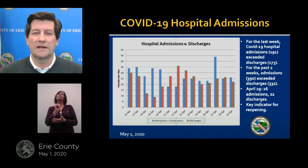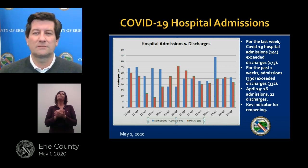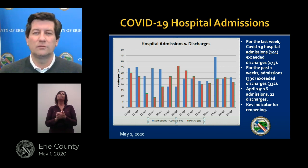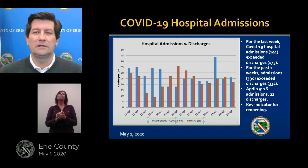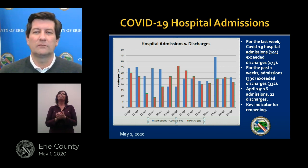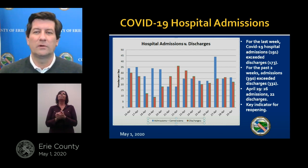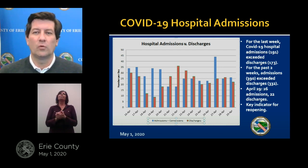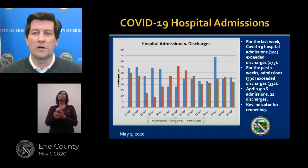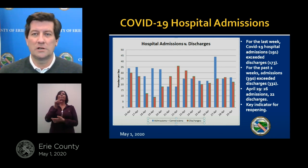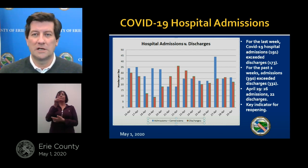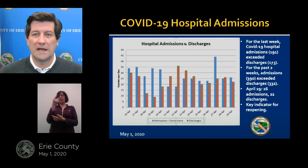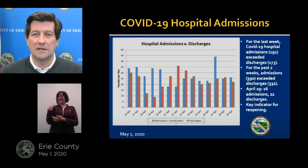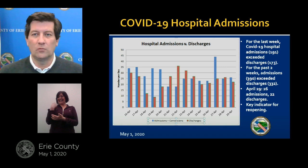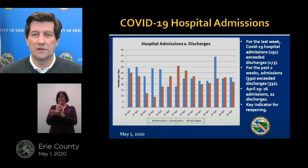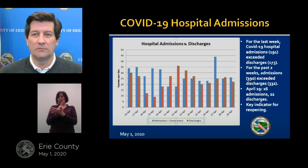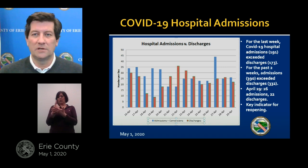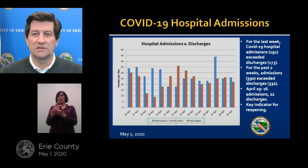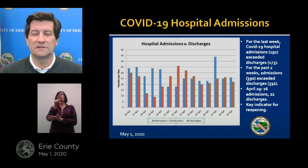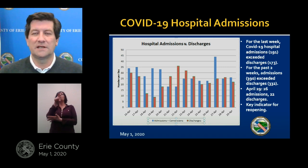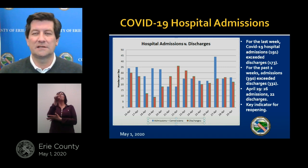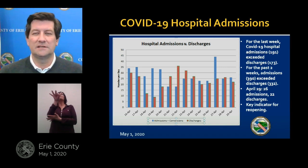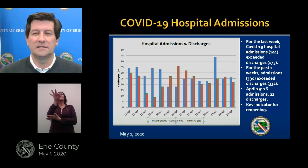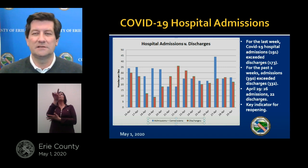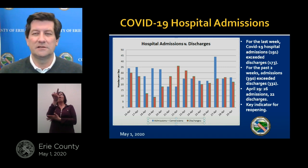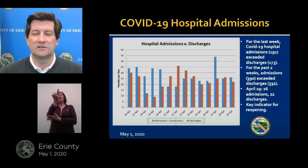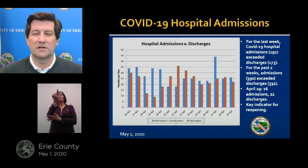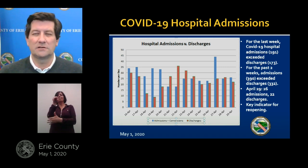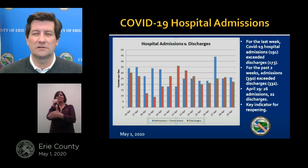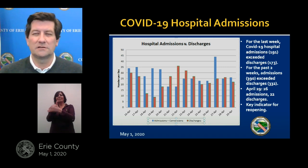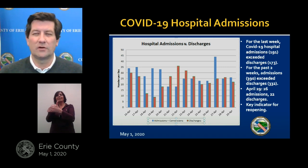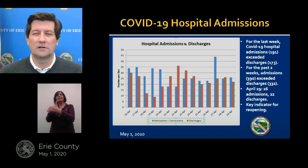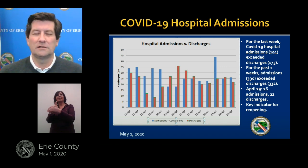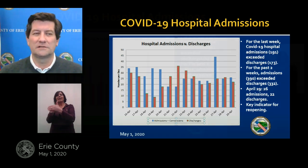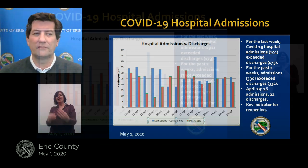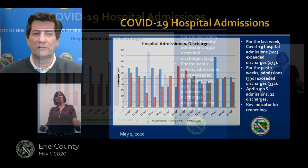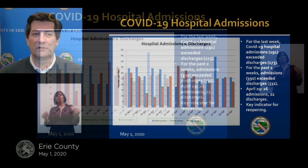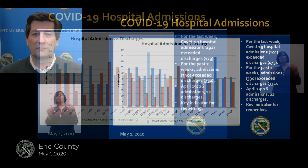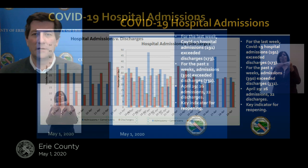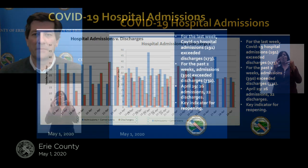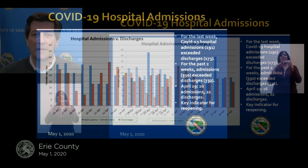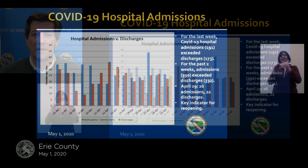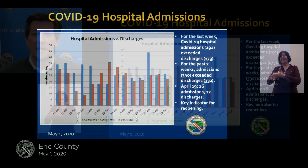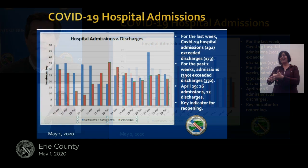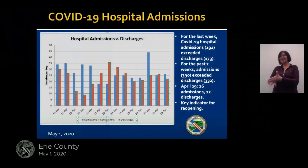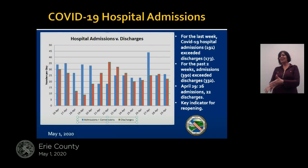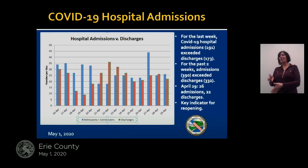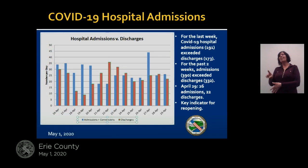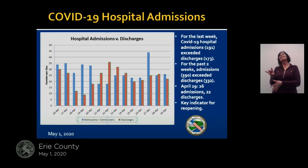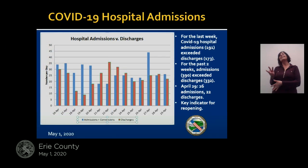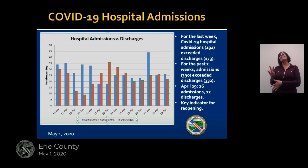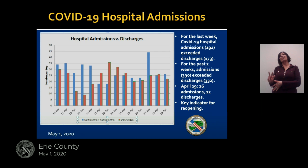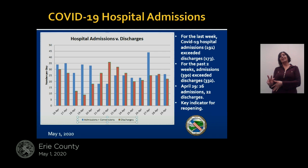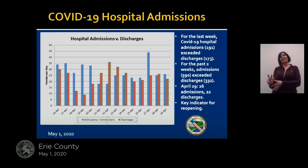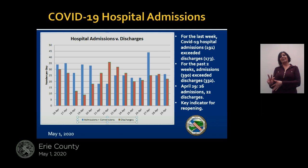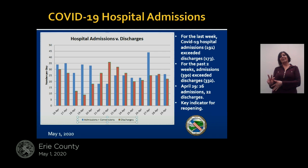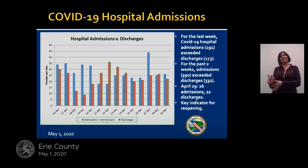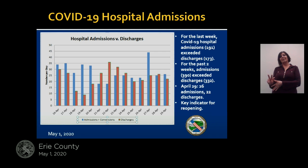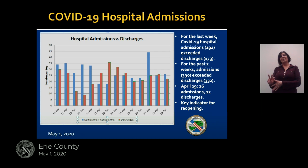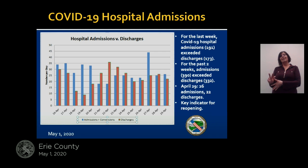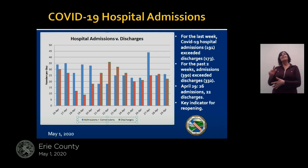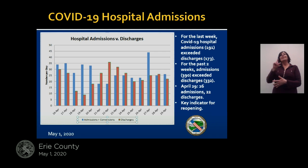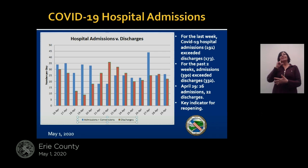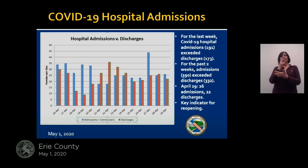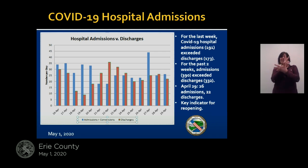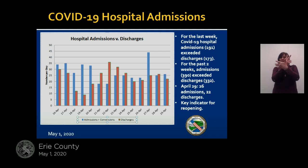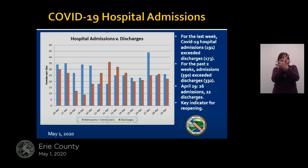During the last week, there have been 191 admissions. That exceeds the discharges of 173. And there have been, over a